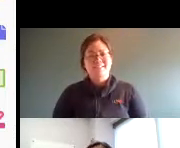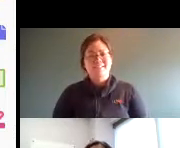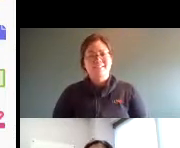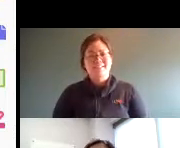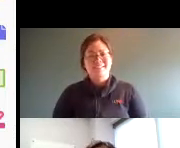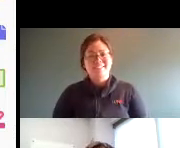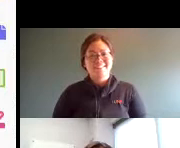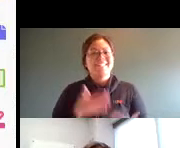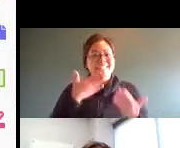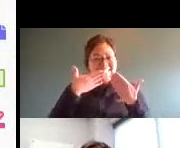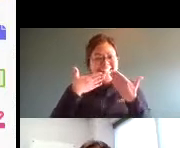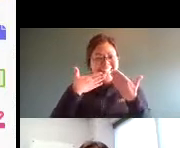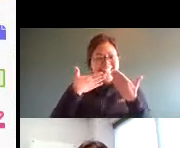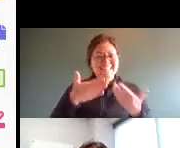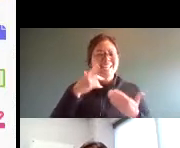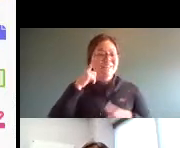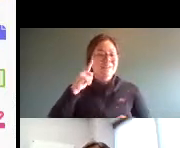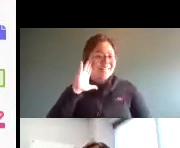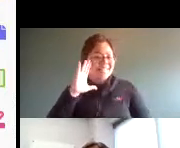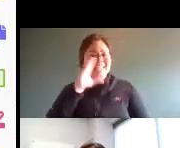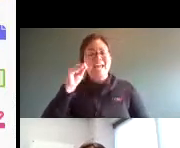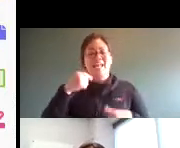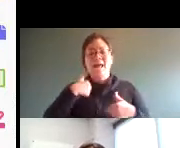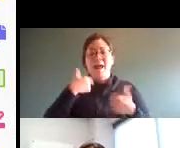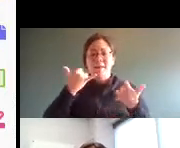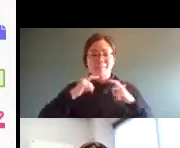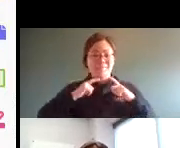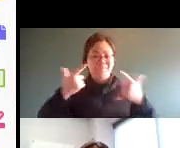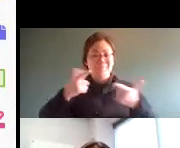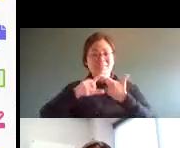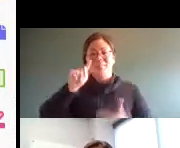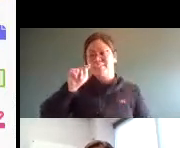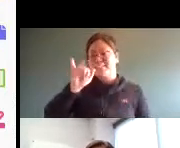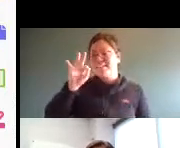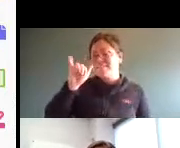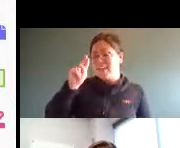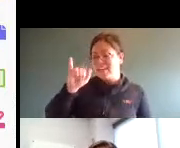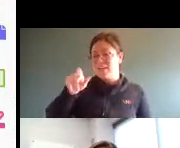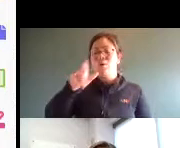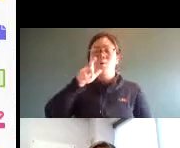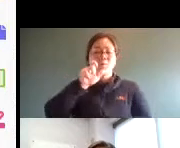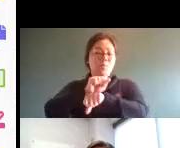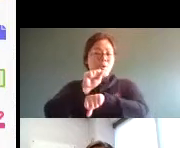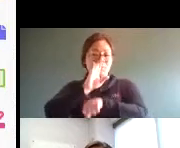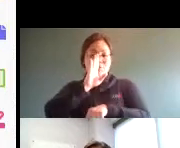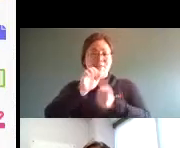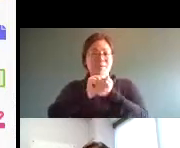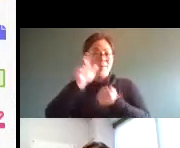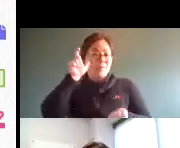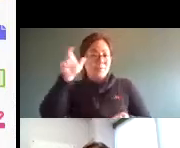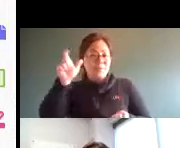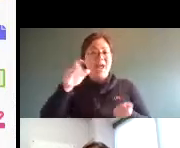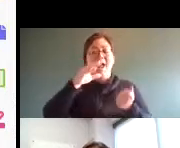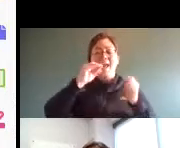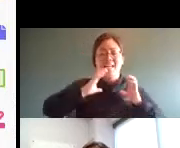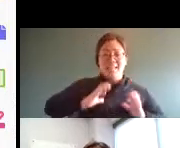Thank you guys for listening, and I'm delighted to hand this back off to Tiffany, who works directly with Luna clients to